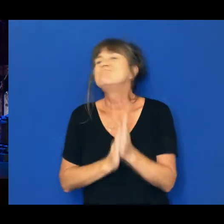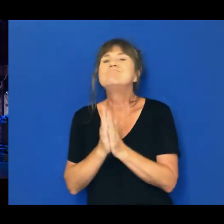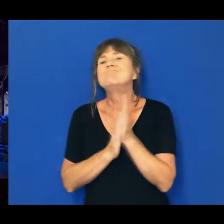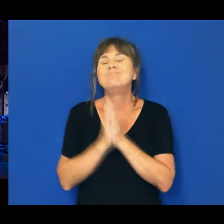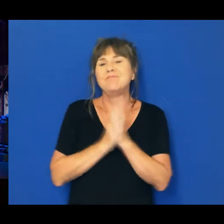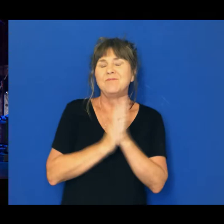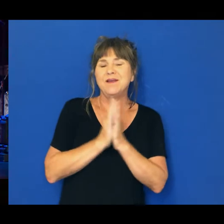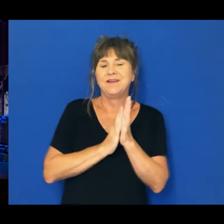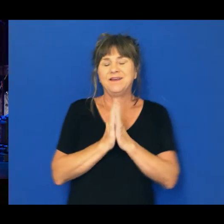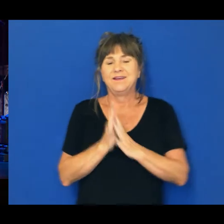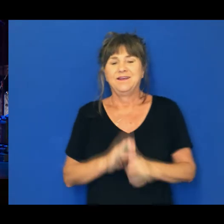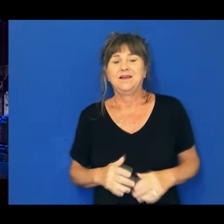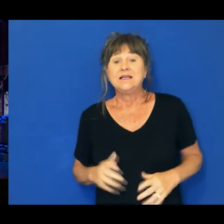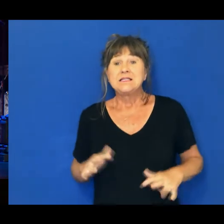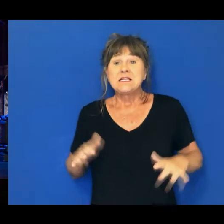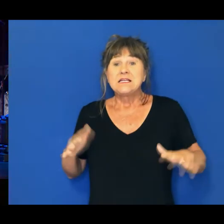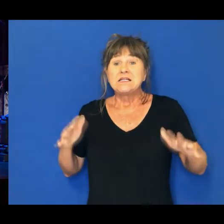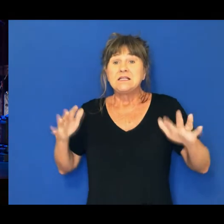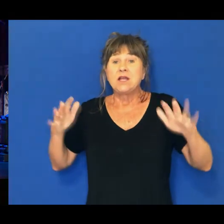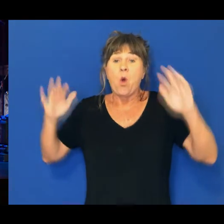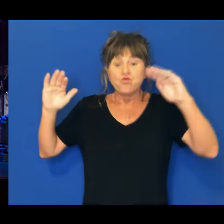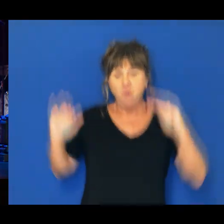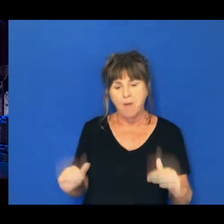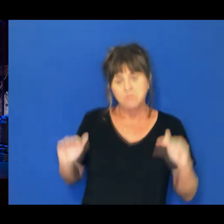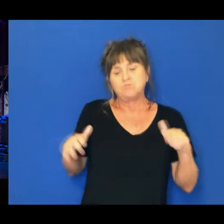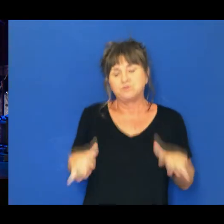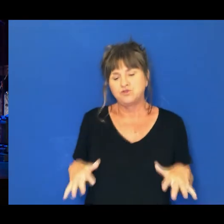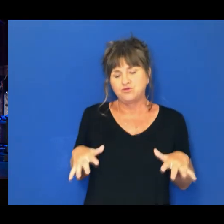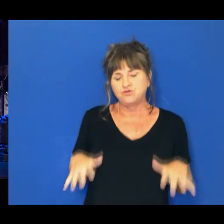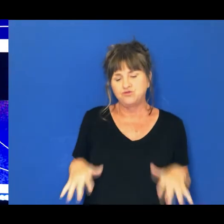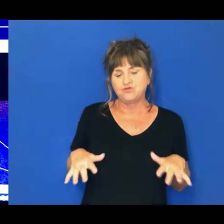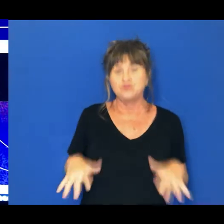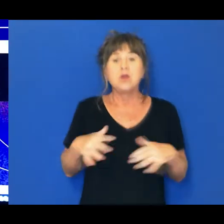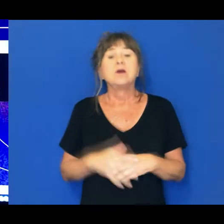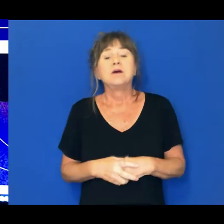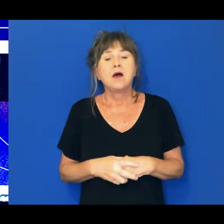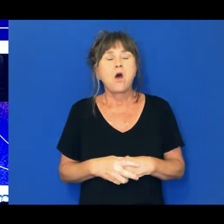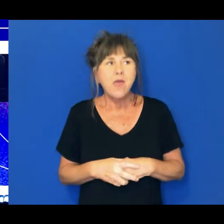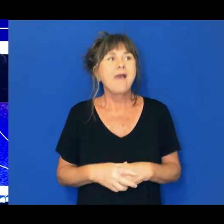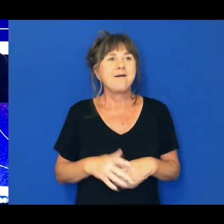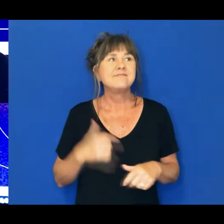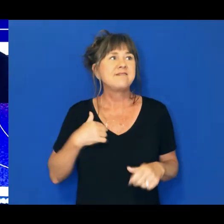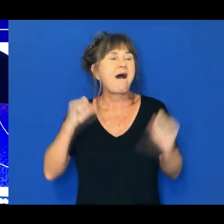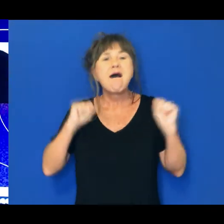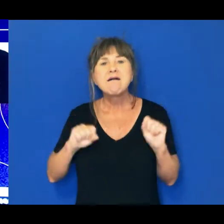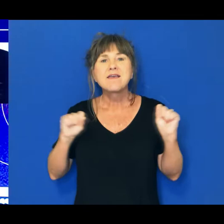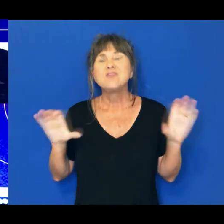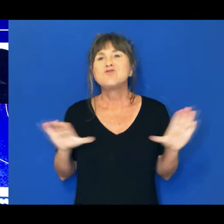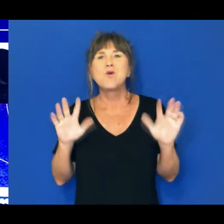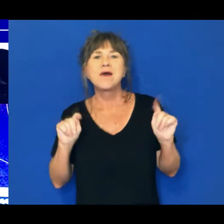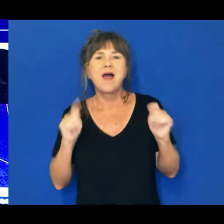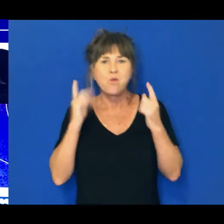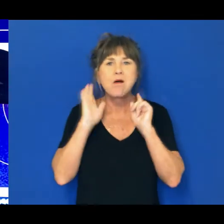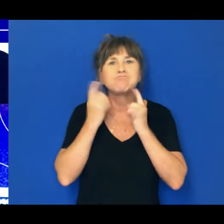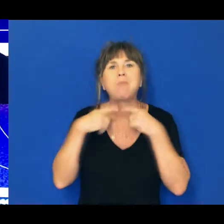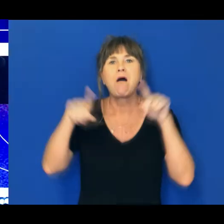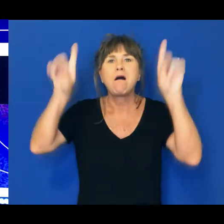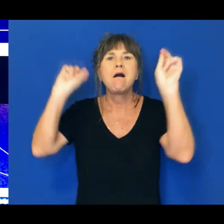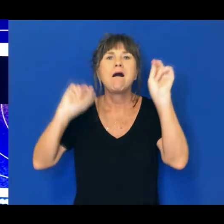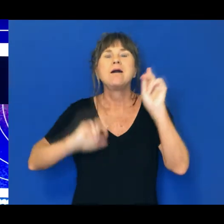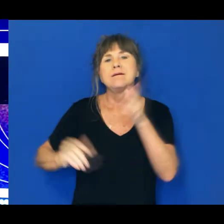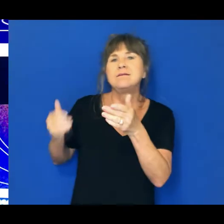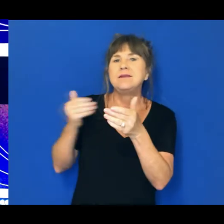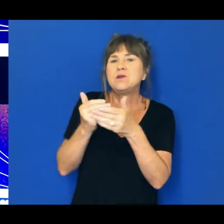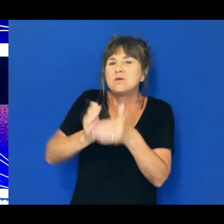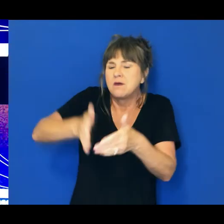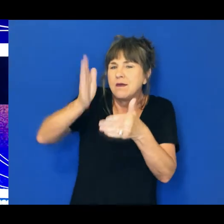you're running and you're getting tired. You just, you know, I'm like, yeah, yeah. I'm going to make it. I'm going to make it. And I'm